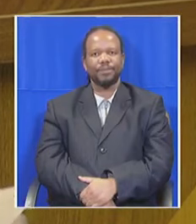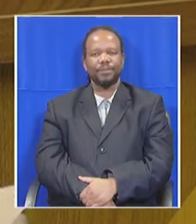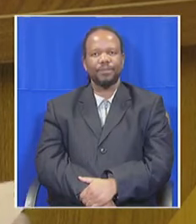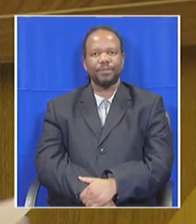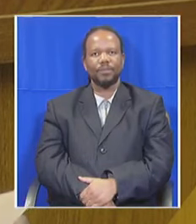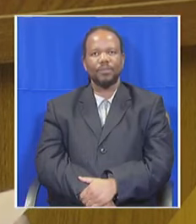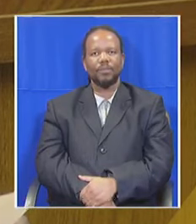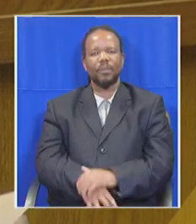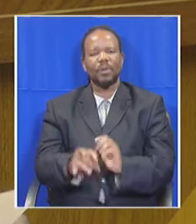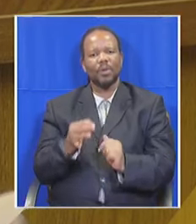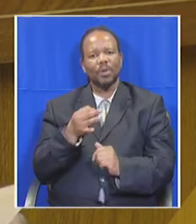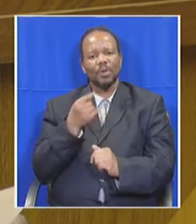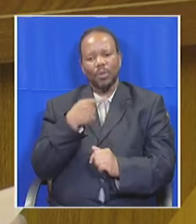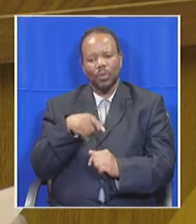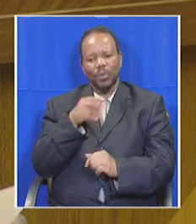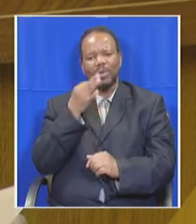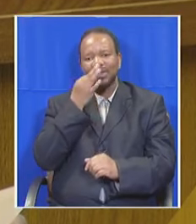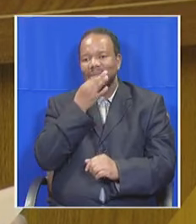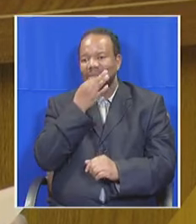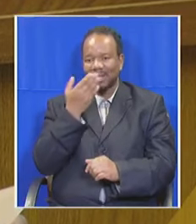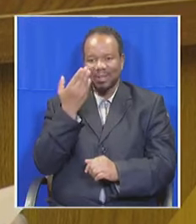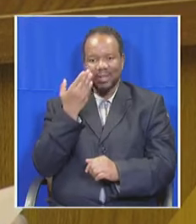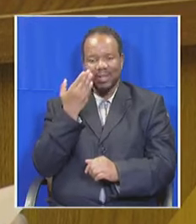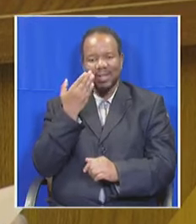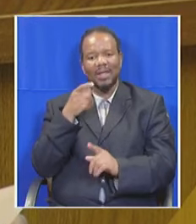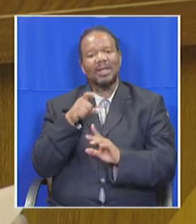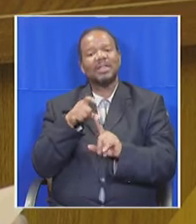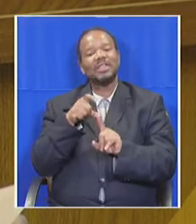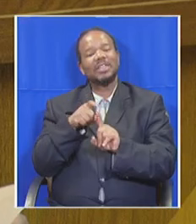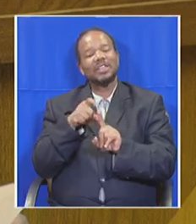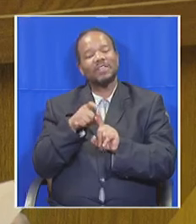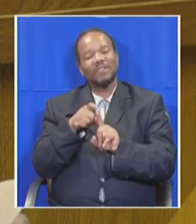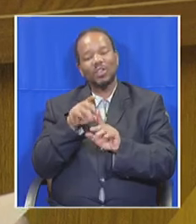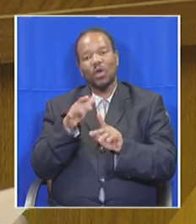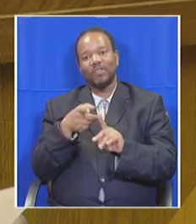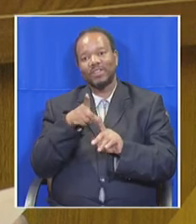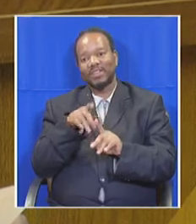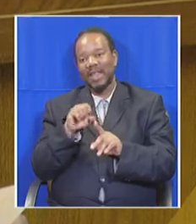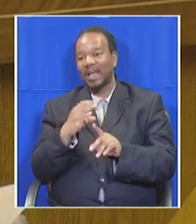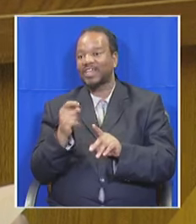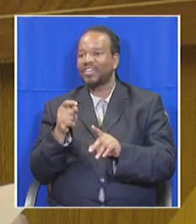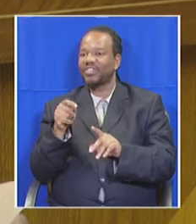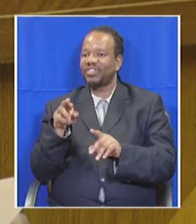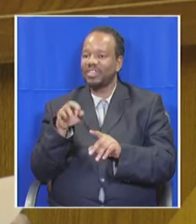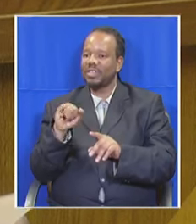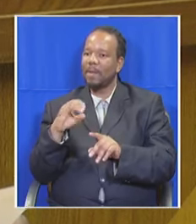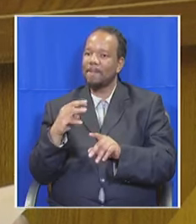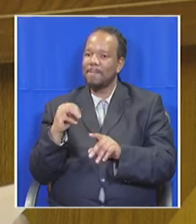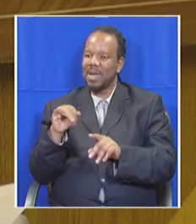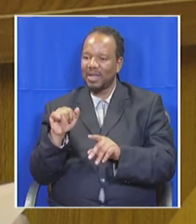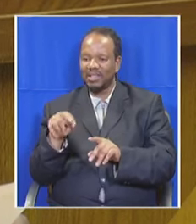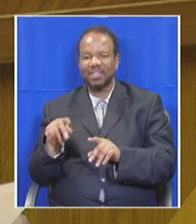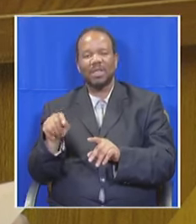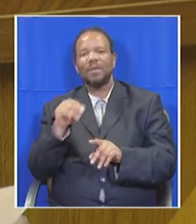We indicated then that its definition of occupational detriment, the bill sought to protect employees against